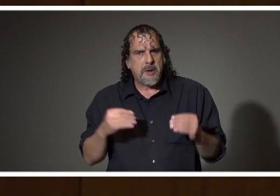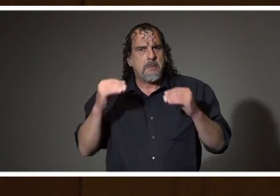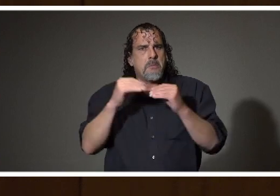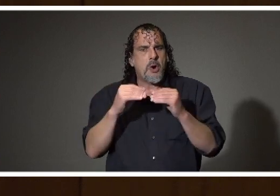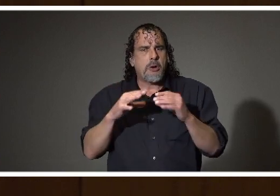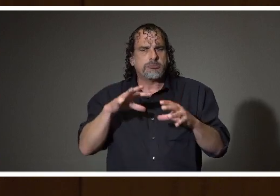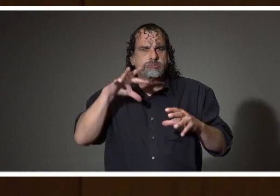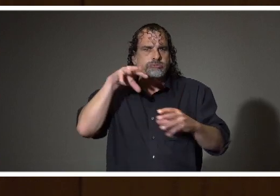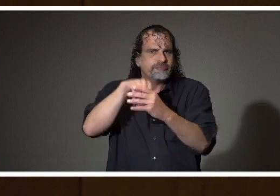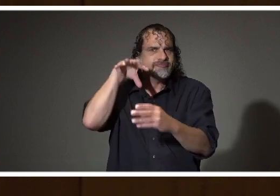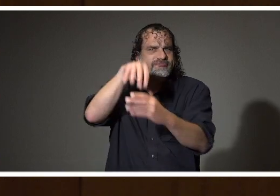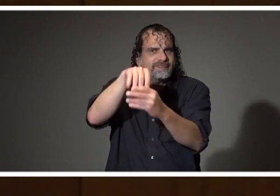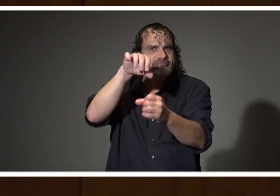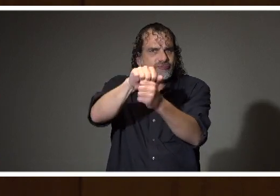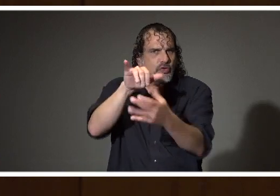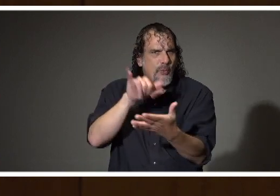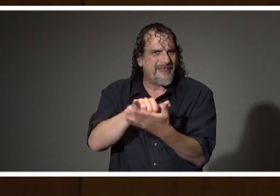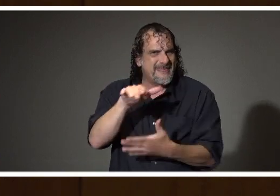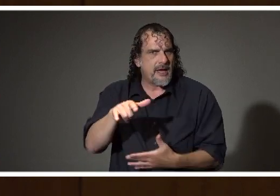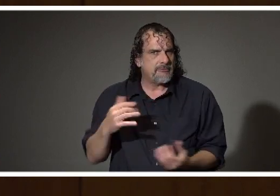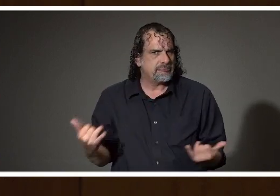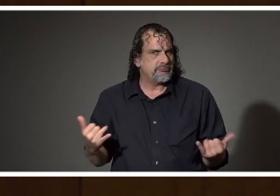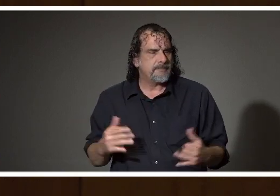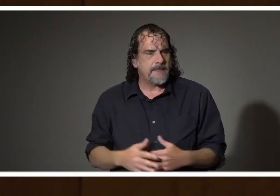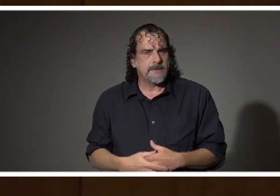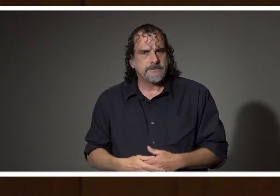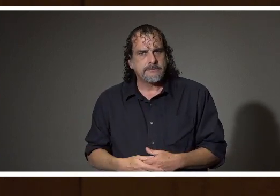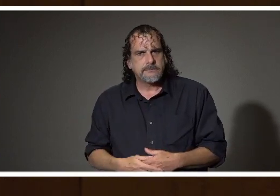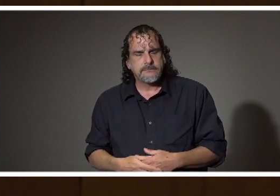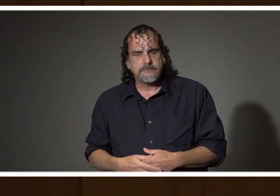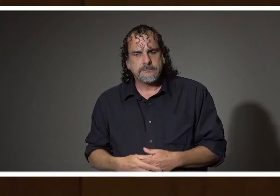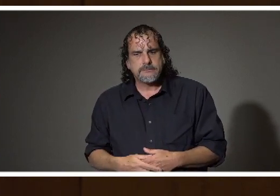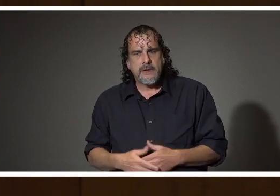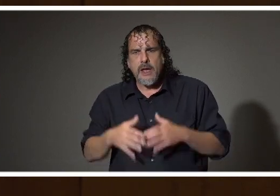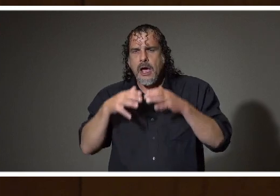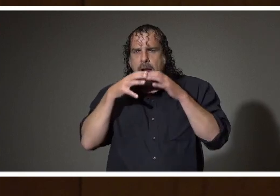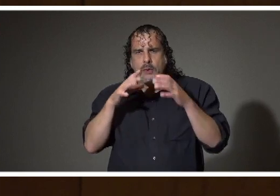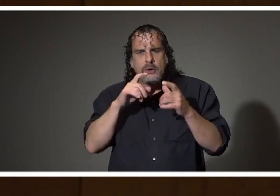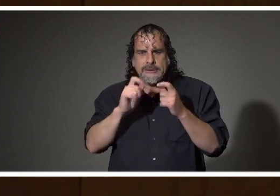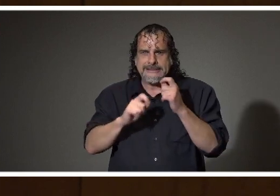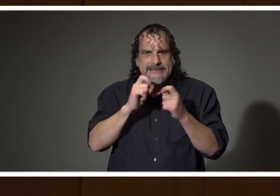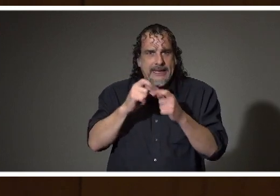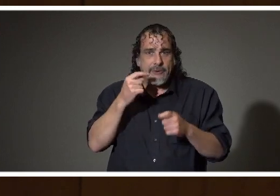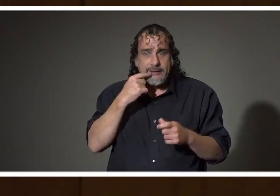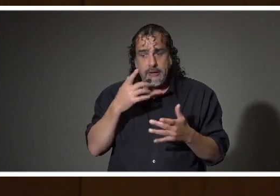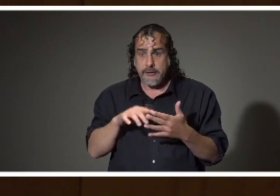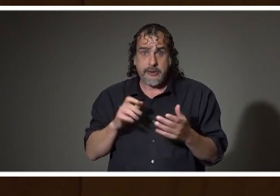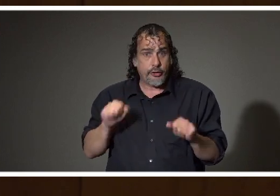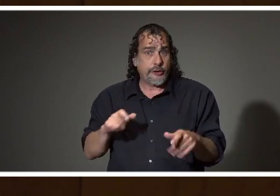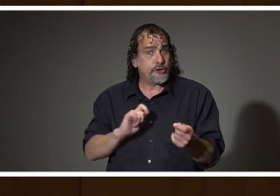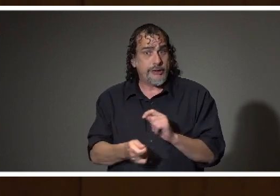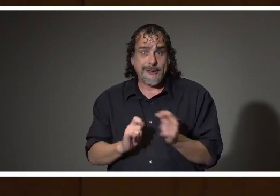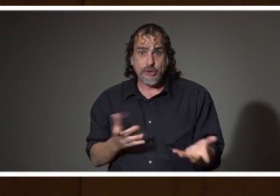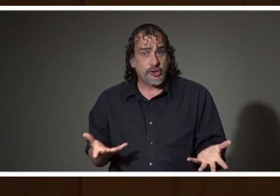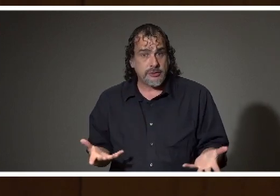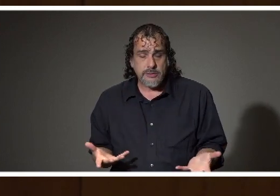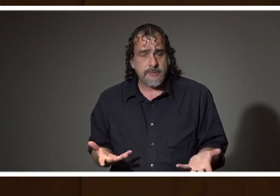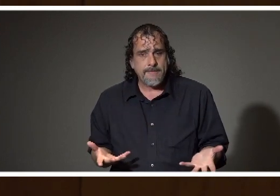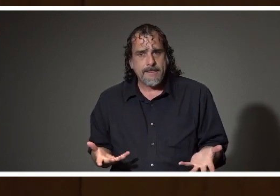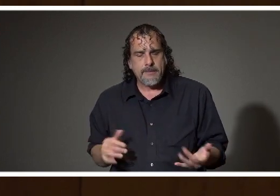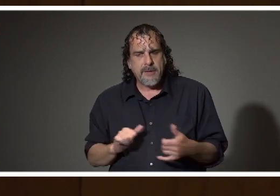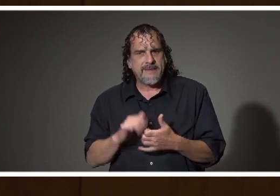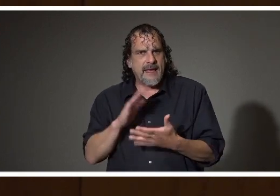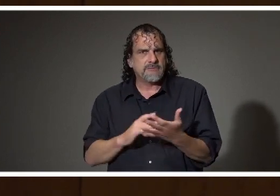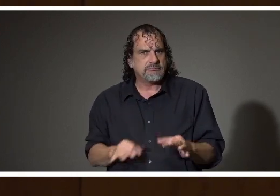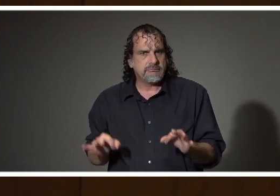that regard as far as taking a more active role. Don't want to say exactly what that is in case it changes, but certainly that's something that's